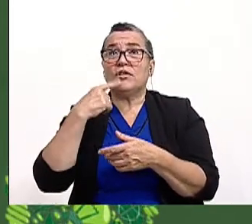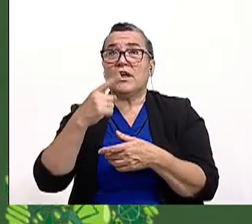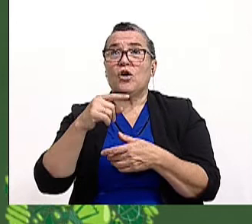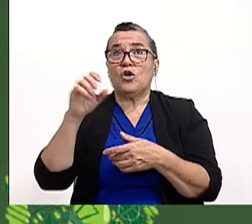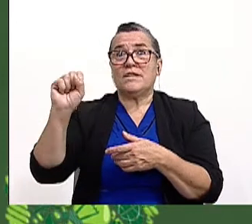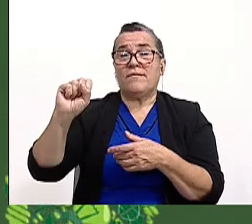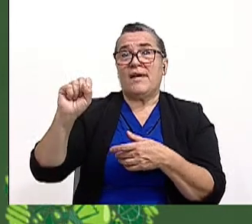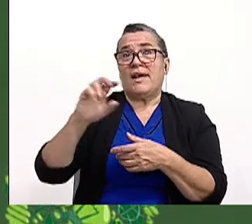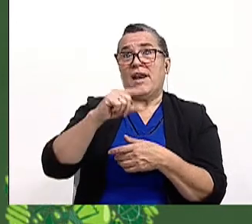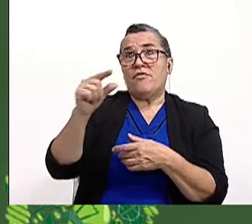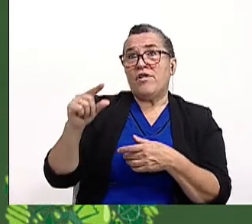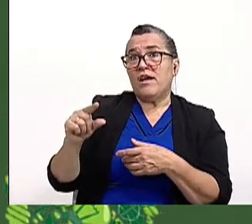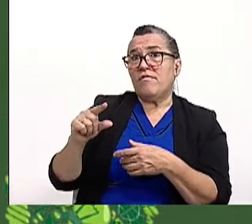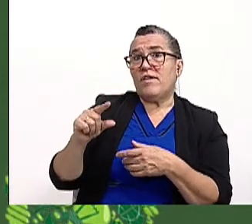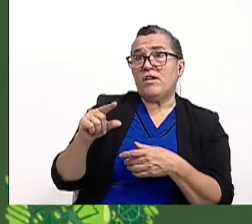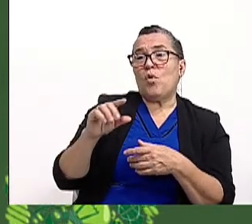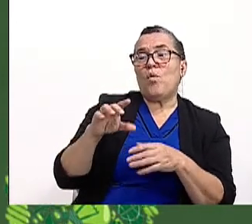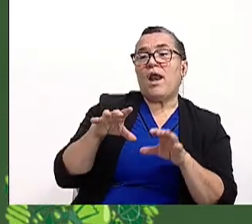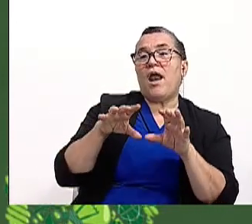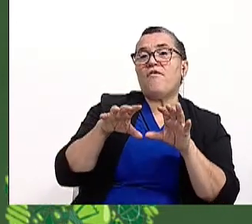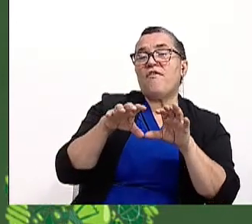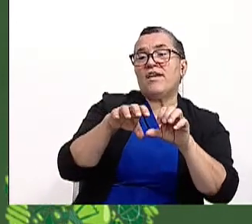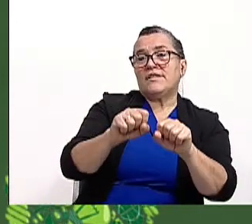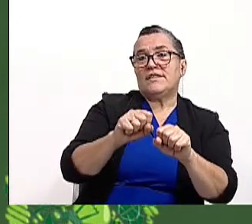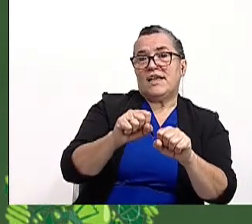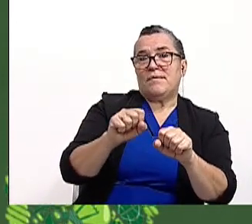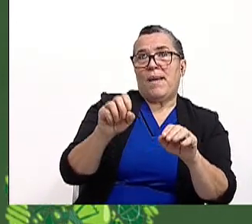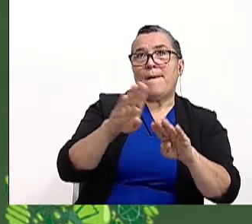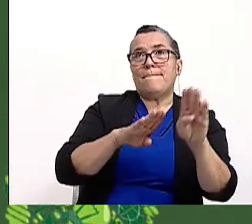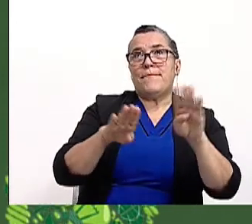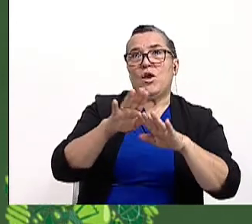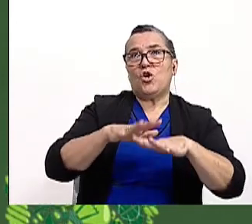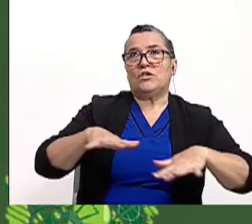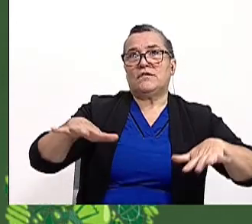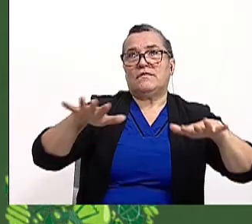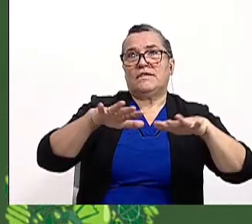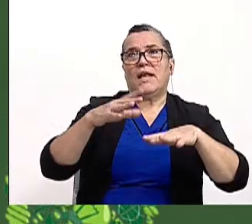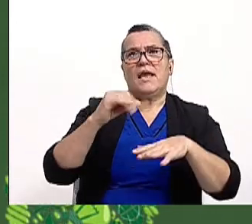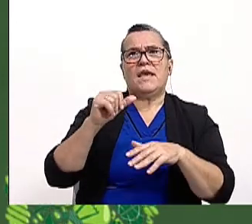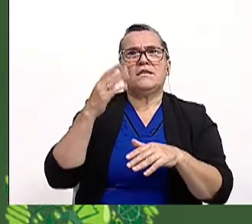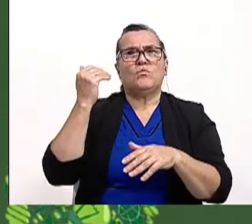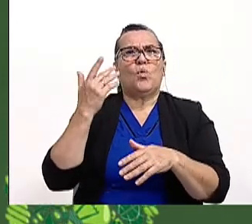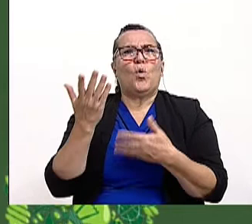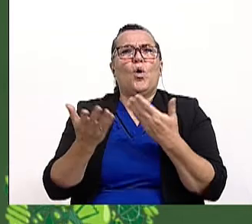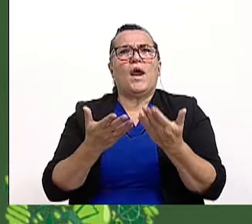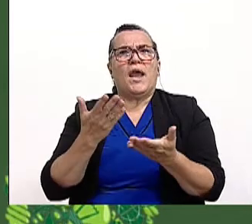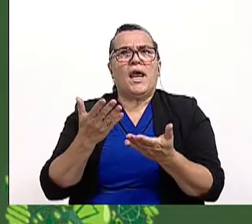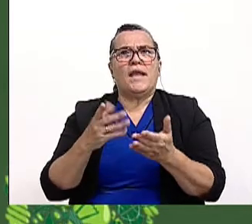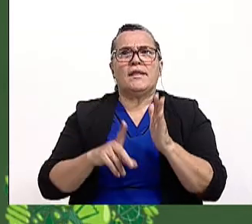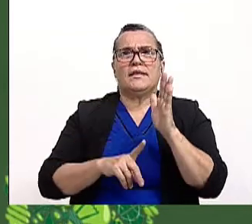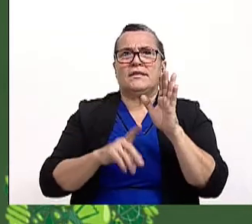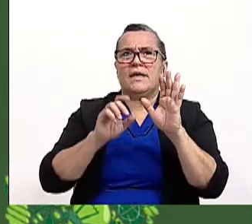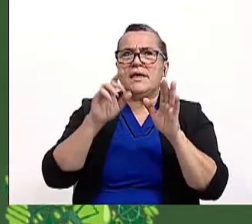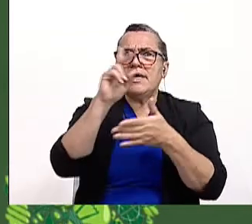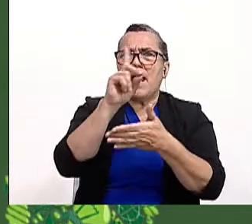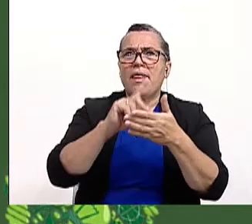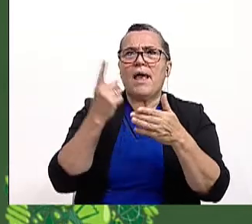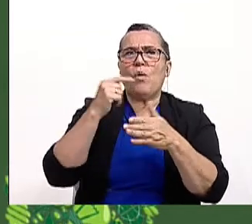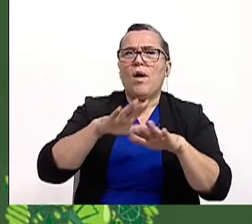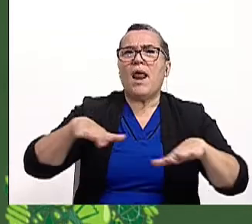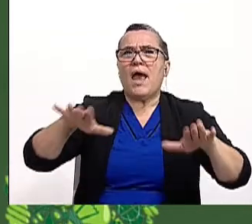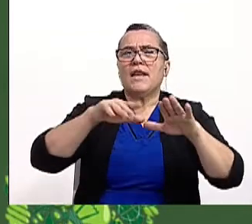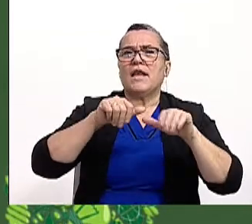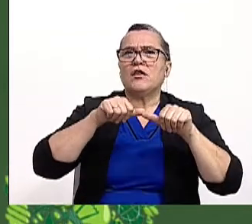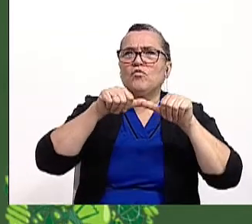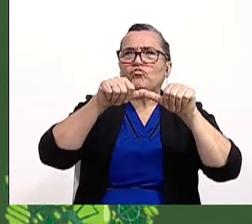Reserve. It was because it is a specially designated area for sustainable development that reconciles